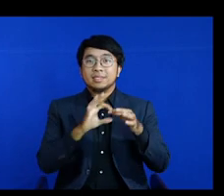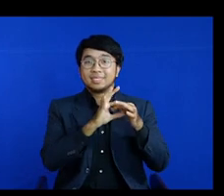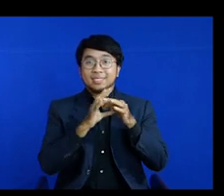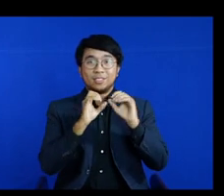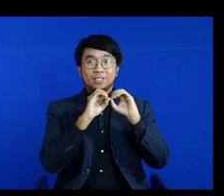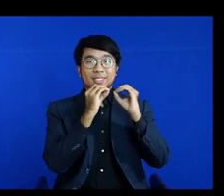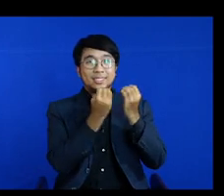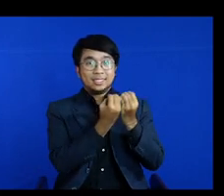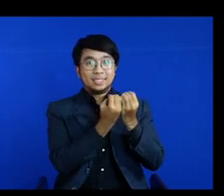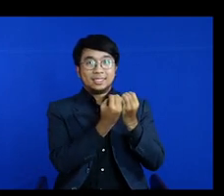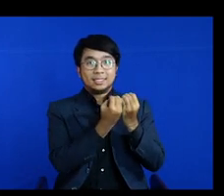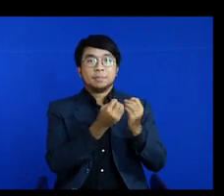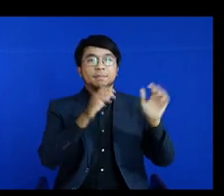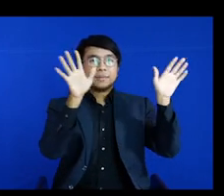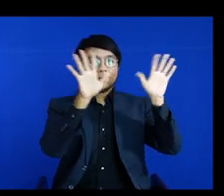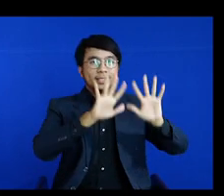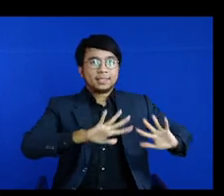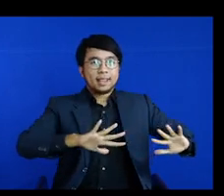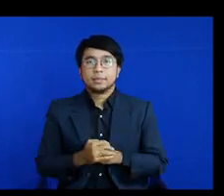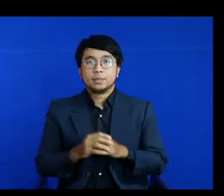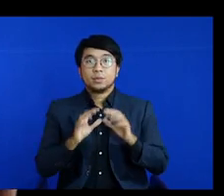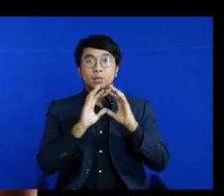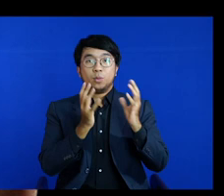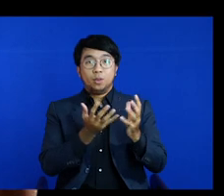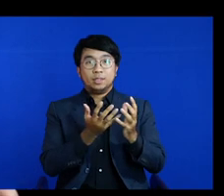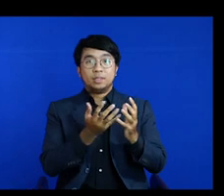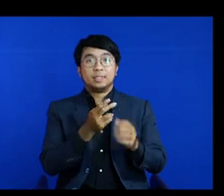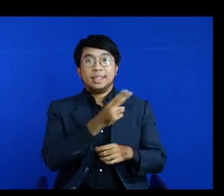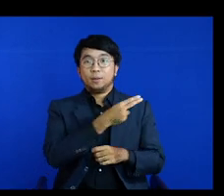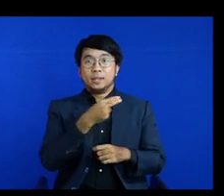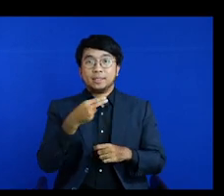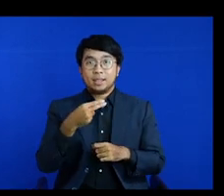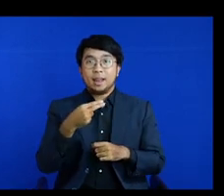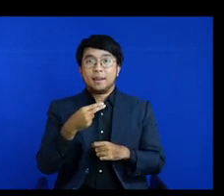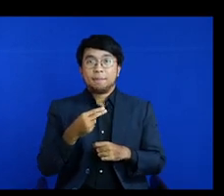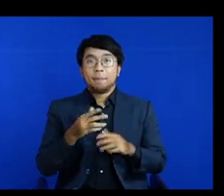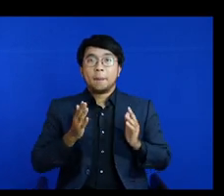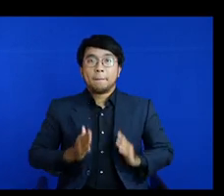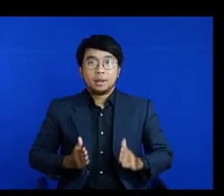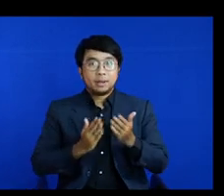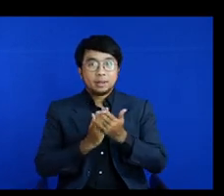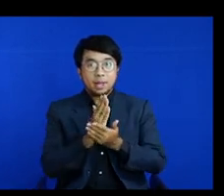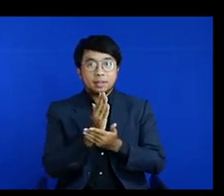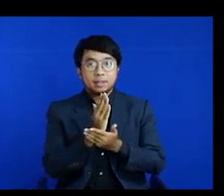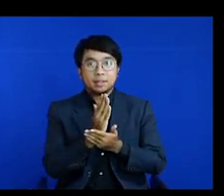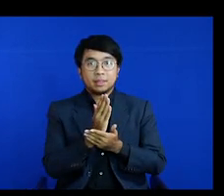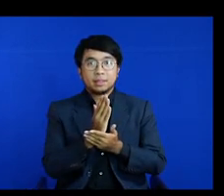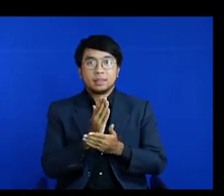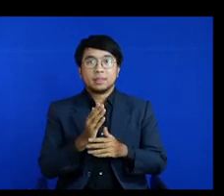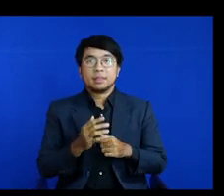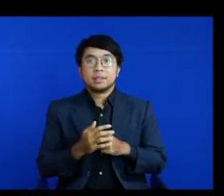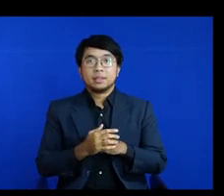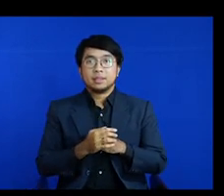through various instruments and organizations. At global level, Indonesia is committed that